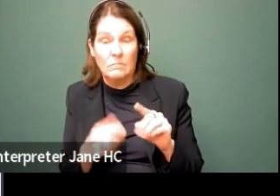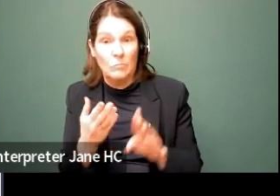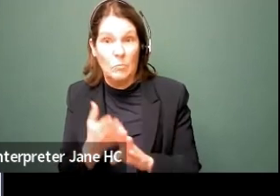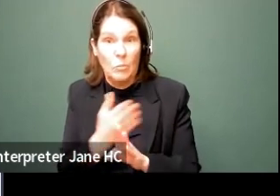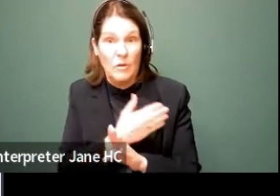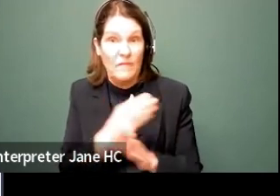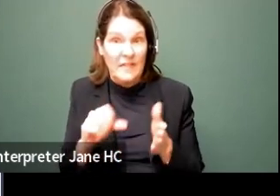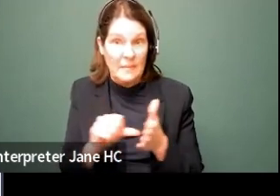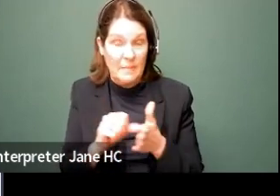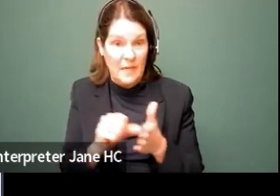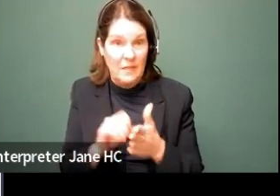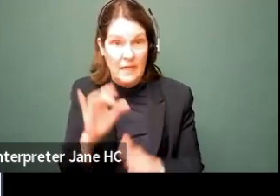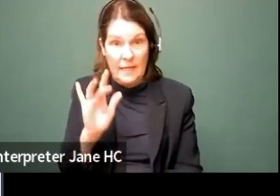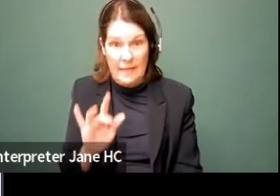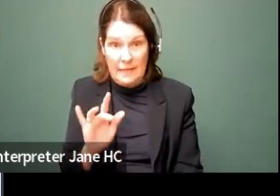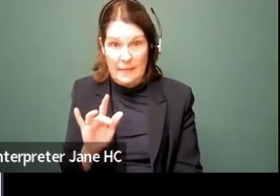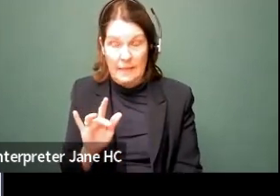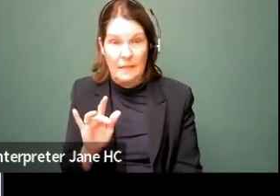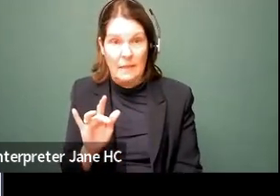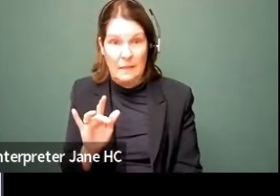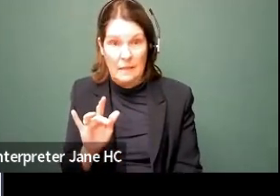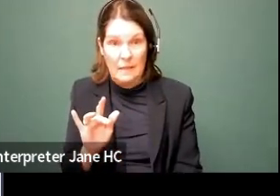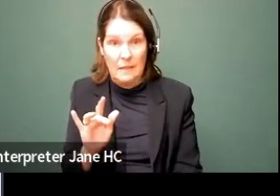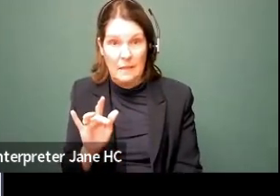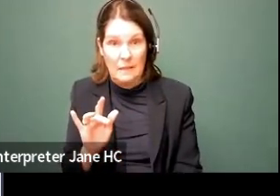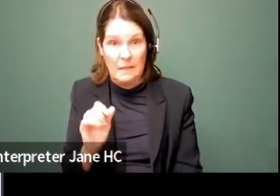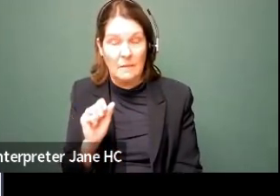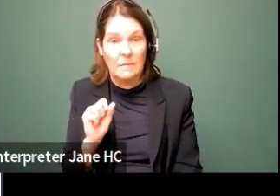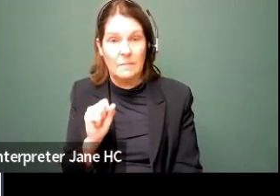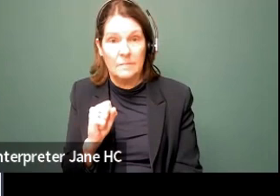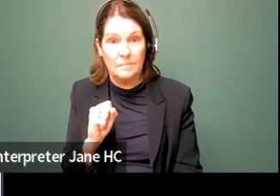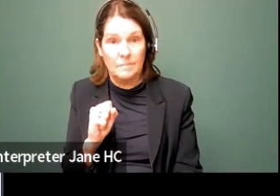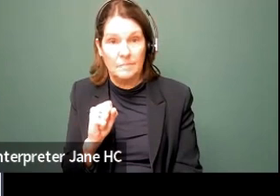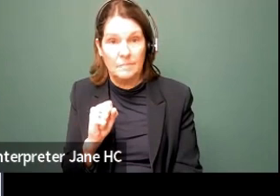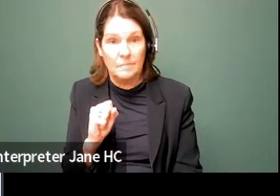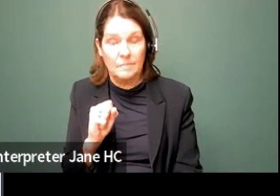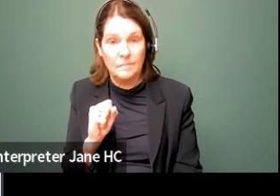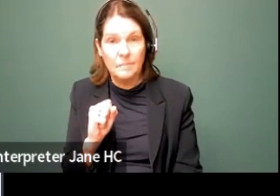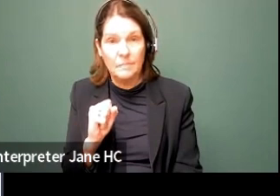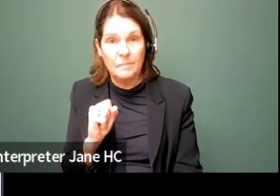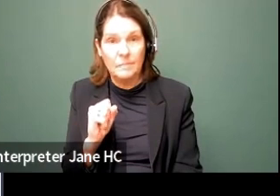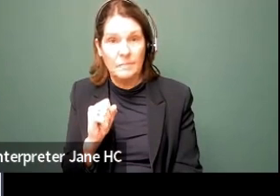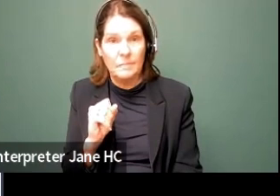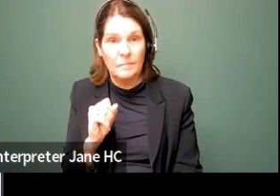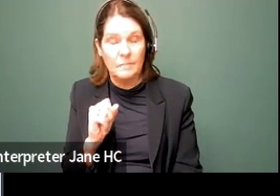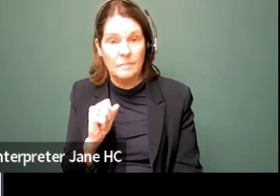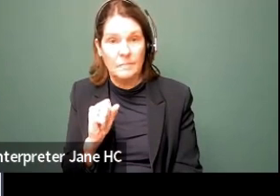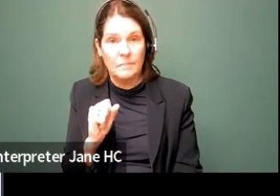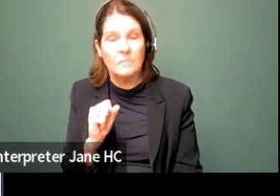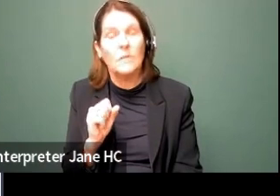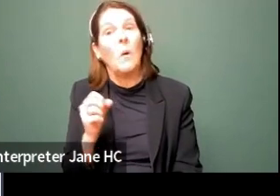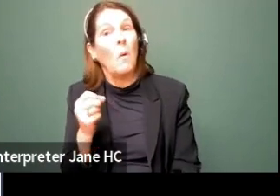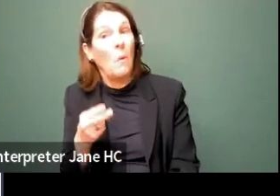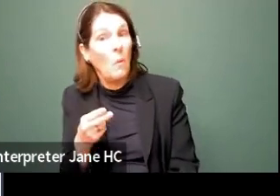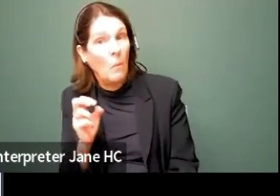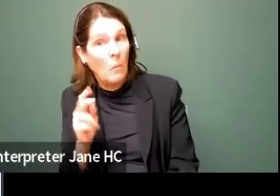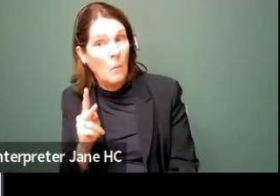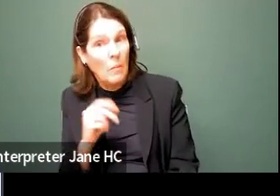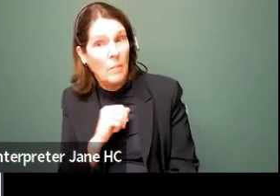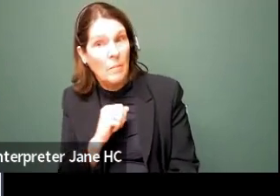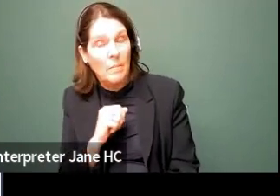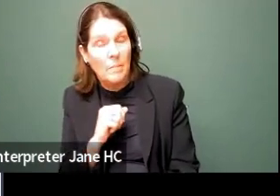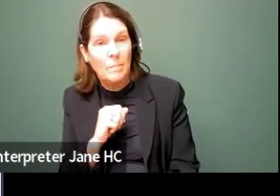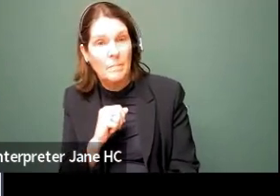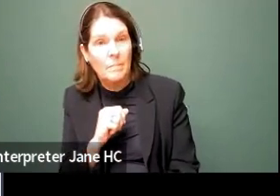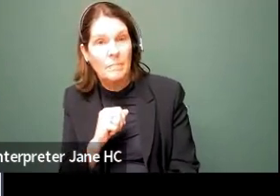any of their names here on the committee's page. Oh, okay.